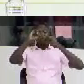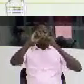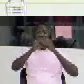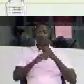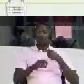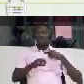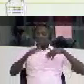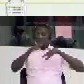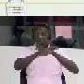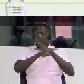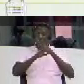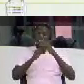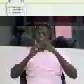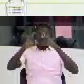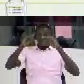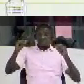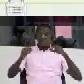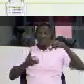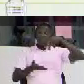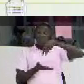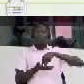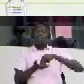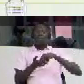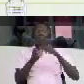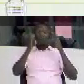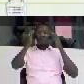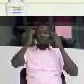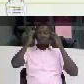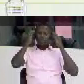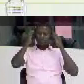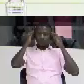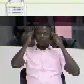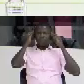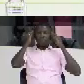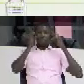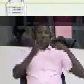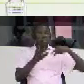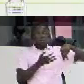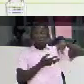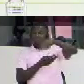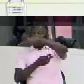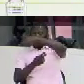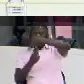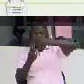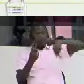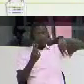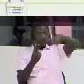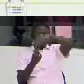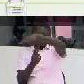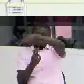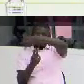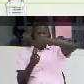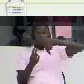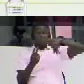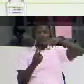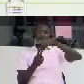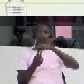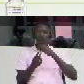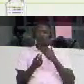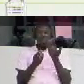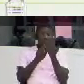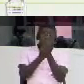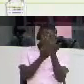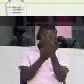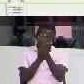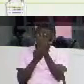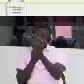nga taxaw. When they come into your office, you will stand up. ñu round four corner yëpp. They will go around the four corners of the office ak seen seeto